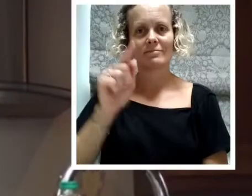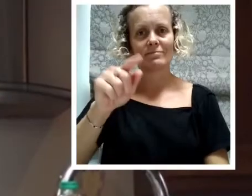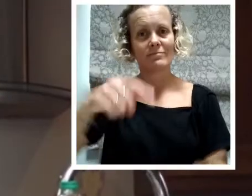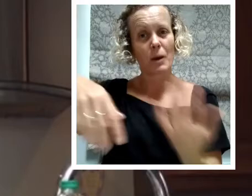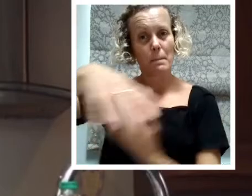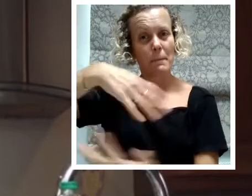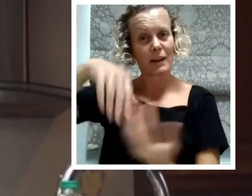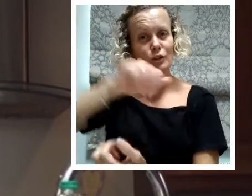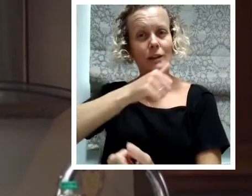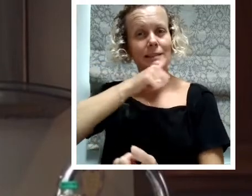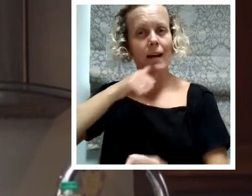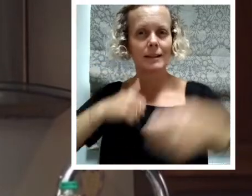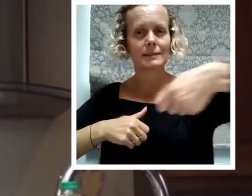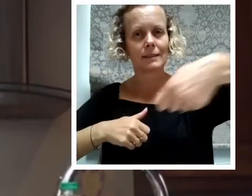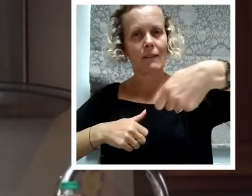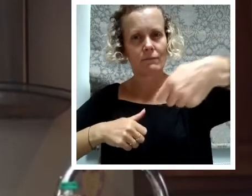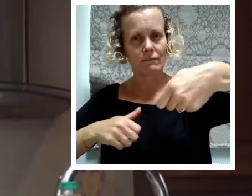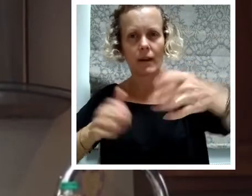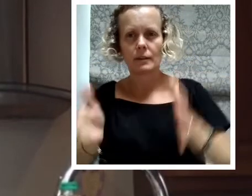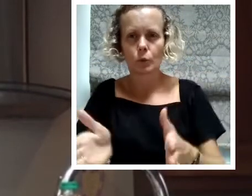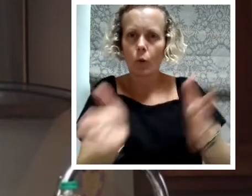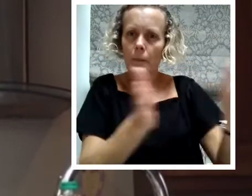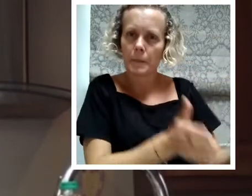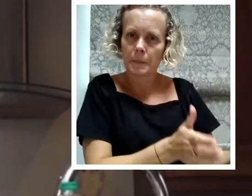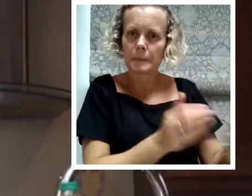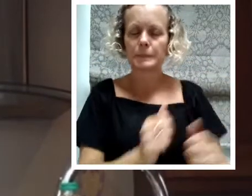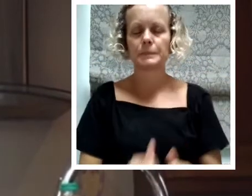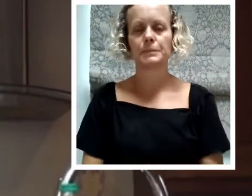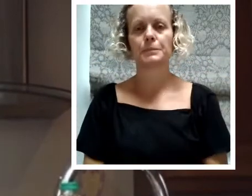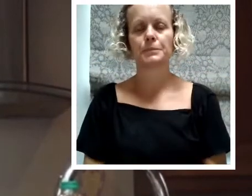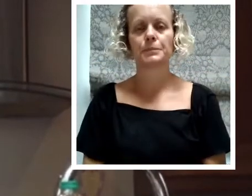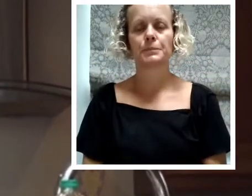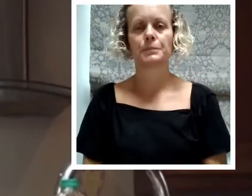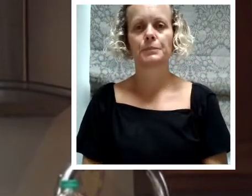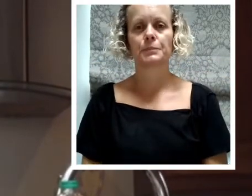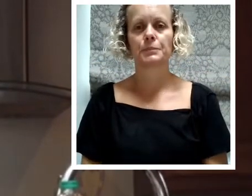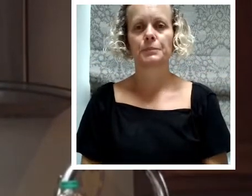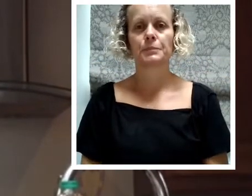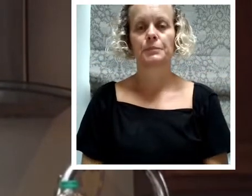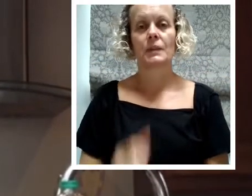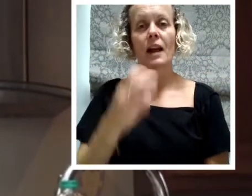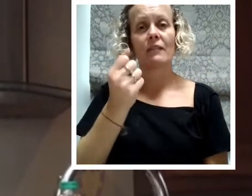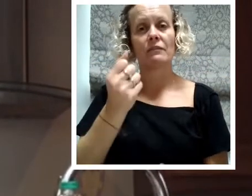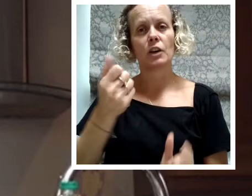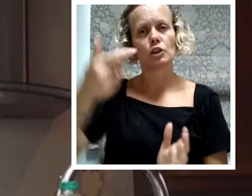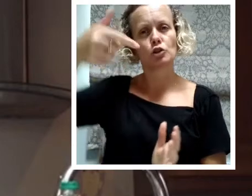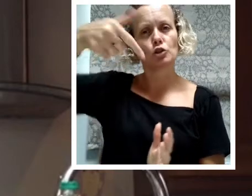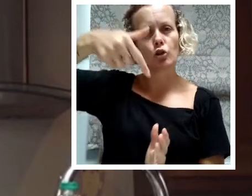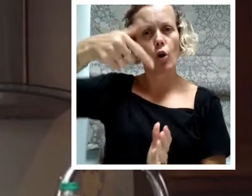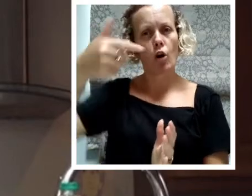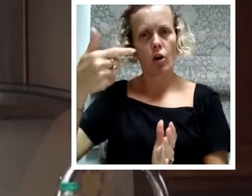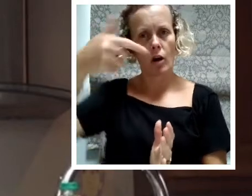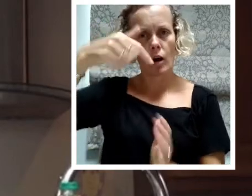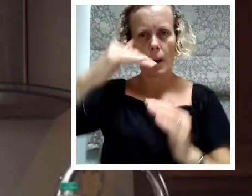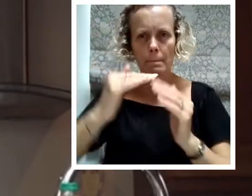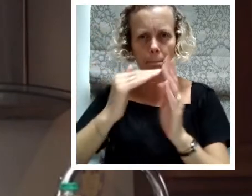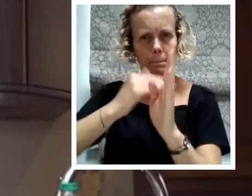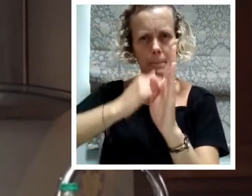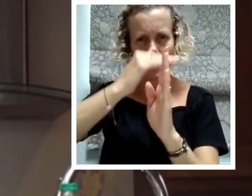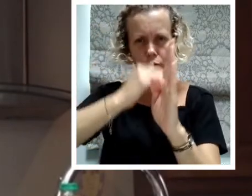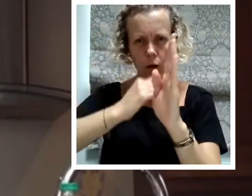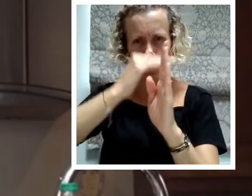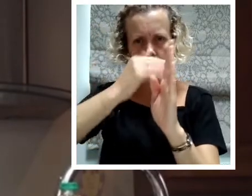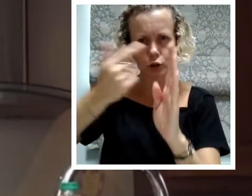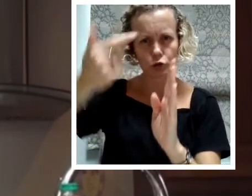There's our mixture, nicely sieved. I'm going to pop that to one side, and then if you've got a measuring jug, that's ideal. Now we are going